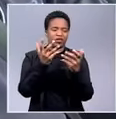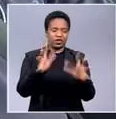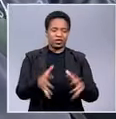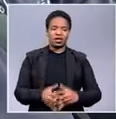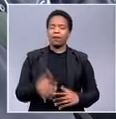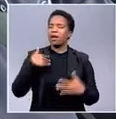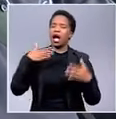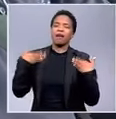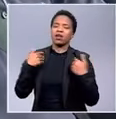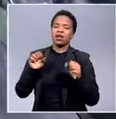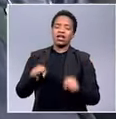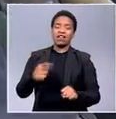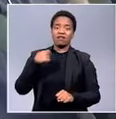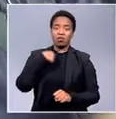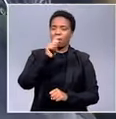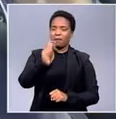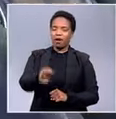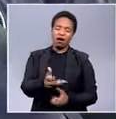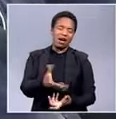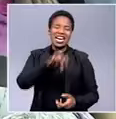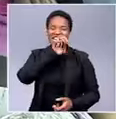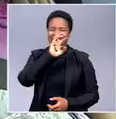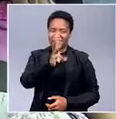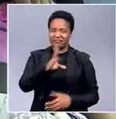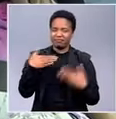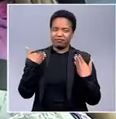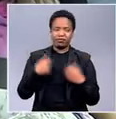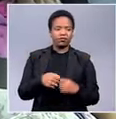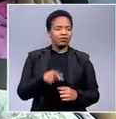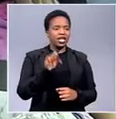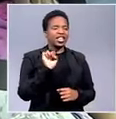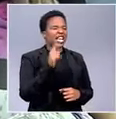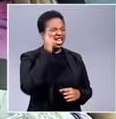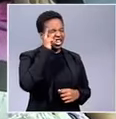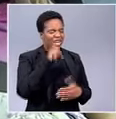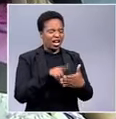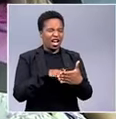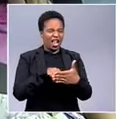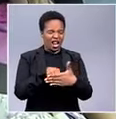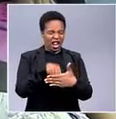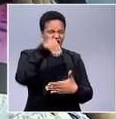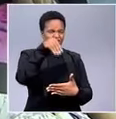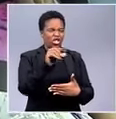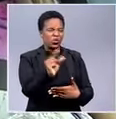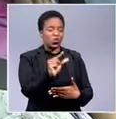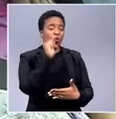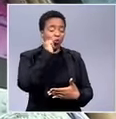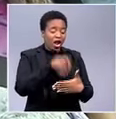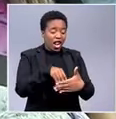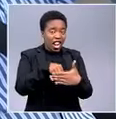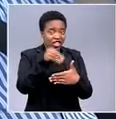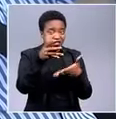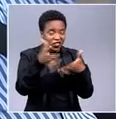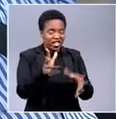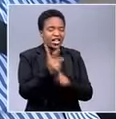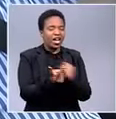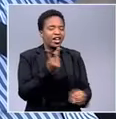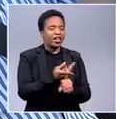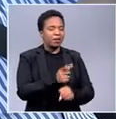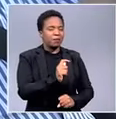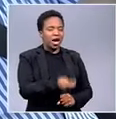very excited. If you don't have to pay, there's a good news. I think it's an election thing, a populist thing, and it will come back after the elections. Nah, it